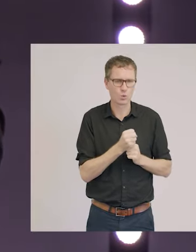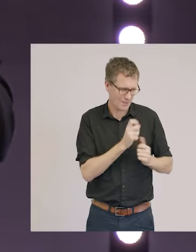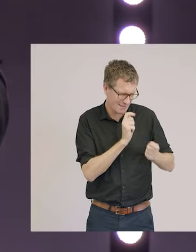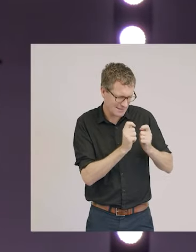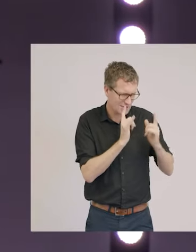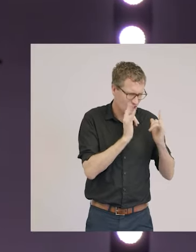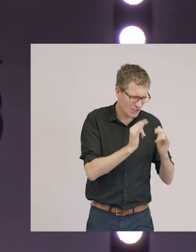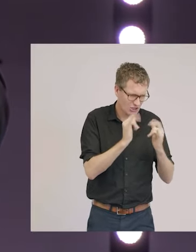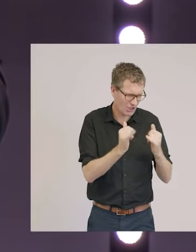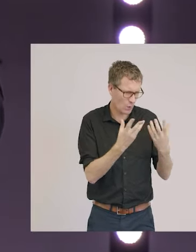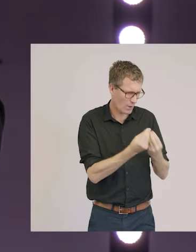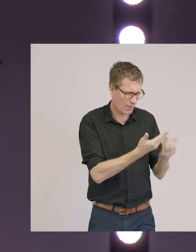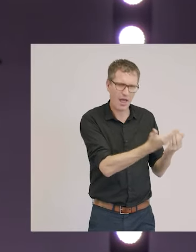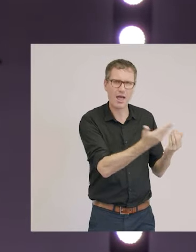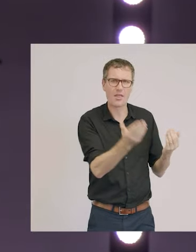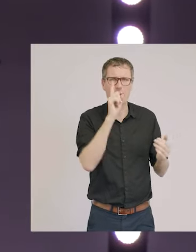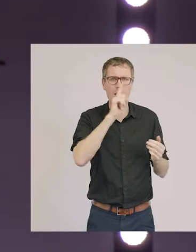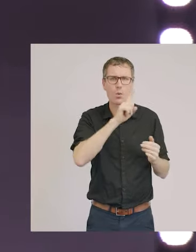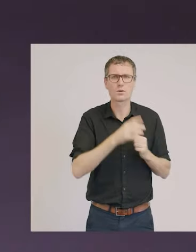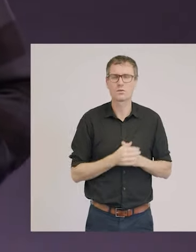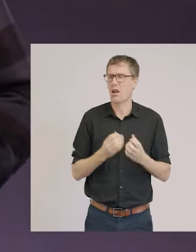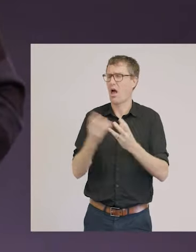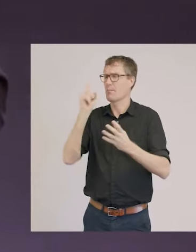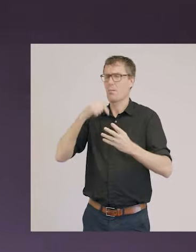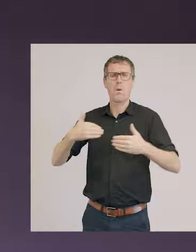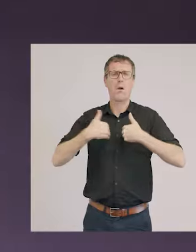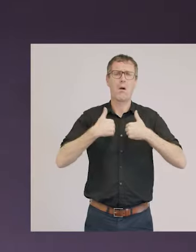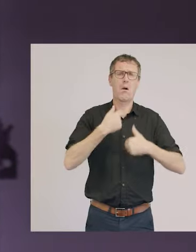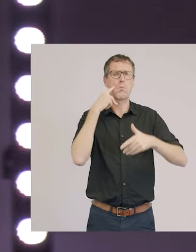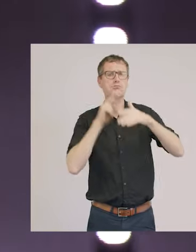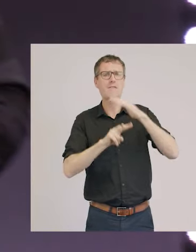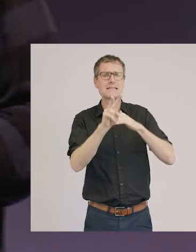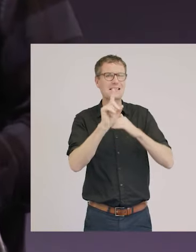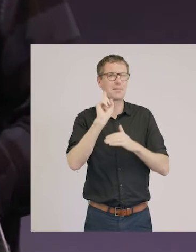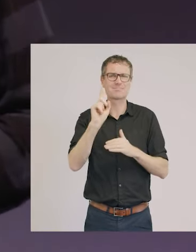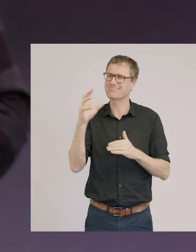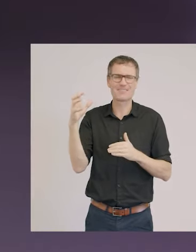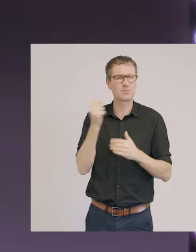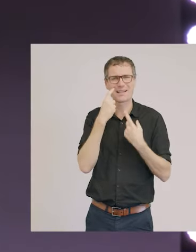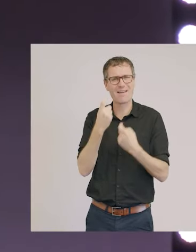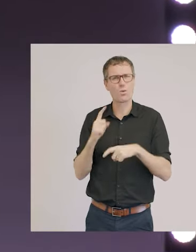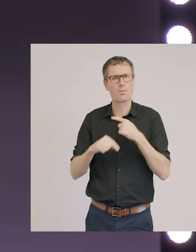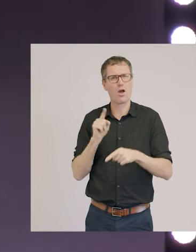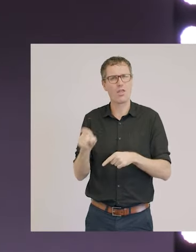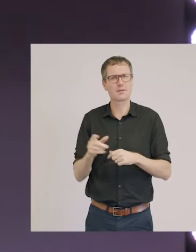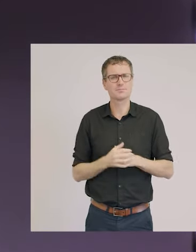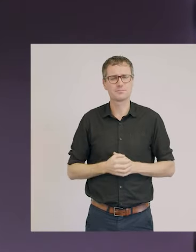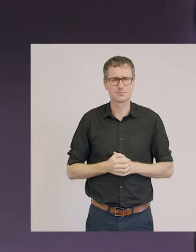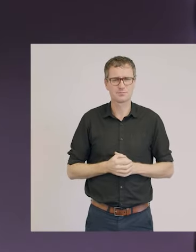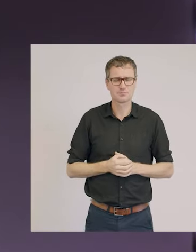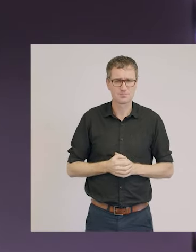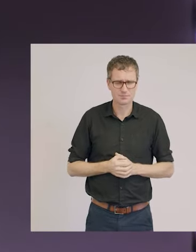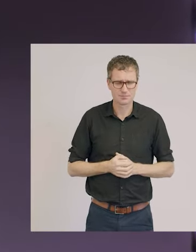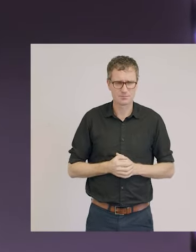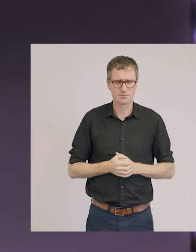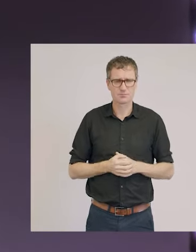And it's accountable, and we've got to test things with others. So we've just got to be very careful. There's a lot of self-proclaimed prophets around.